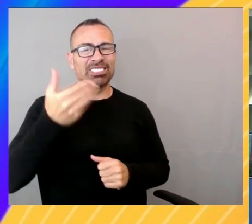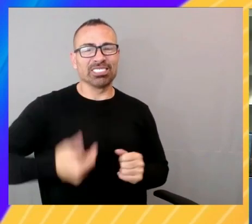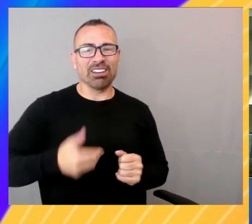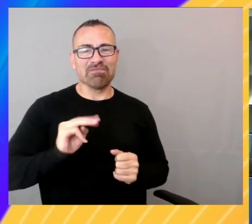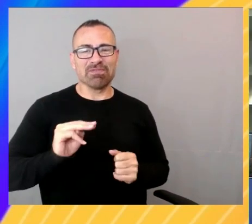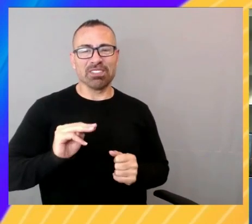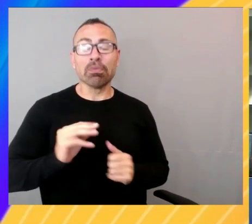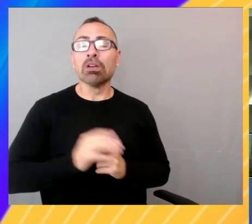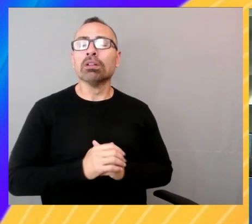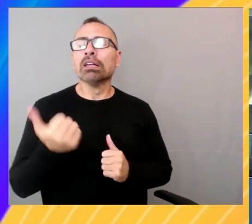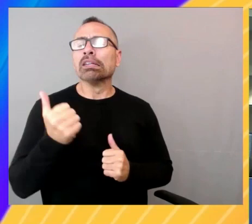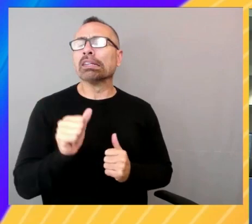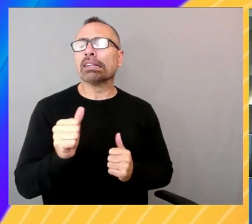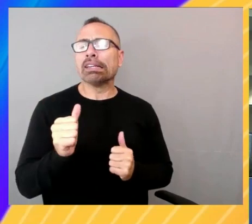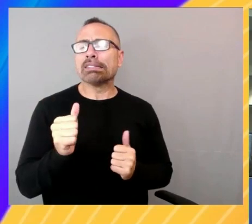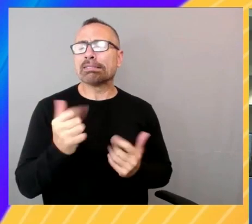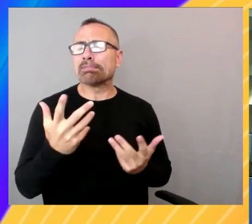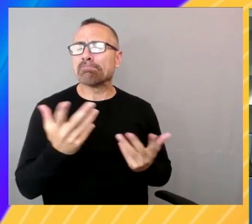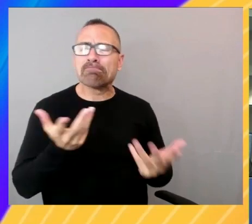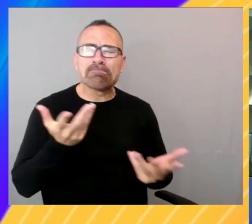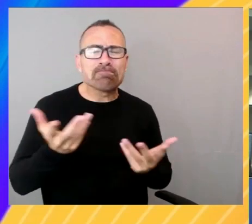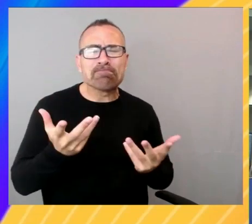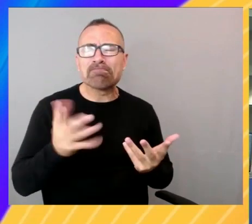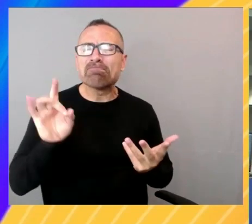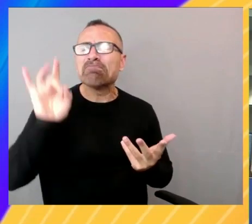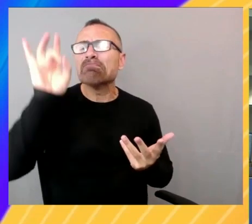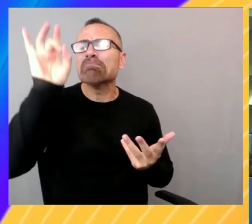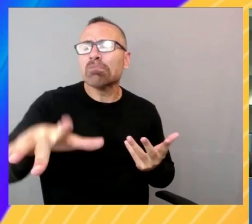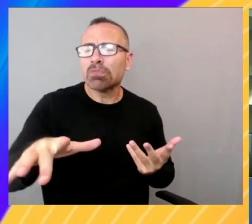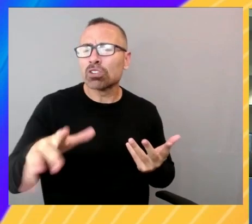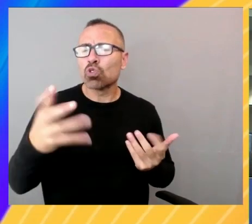here's the words of wisdom. Be gone.